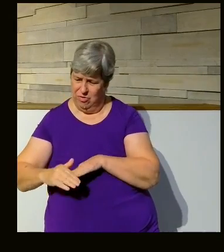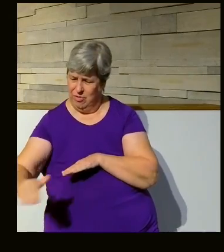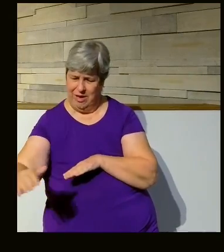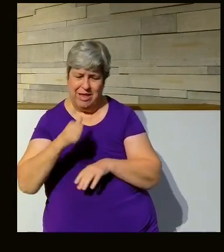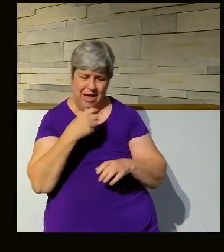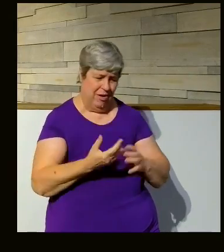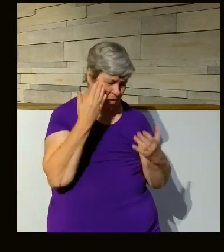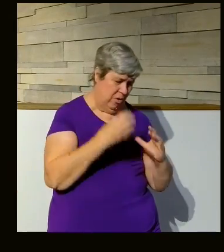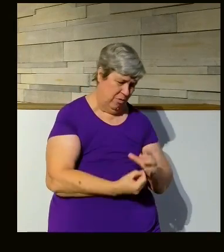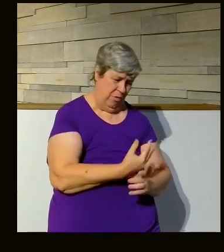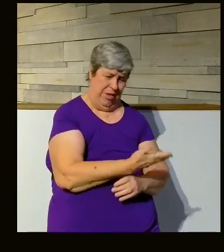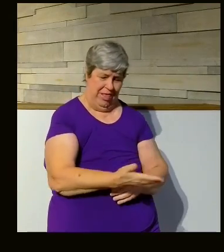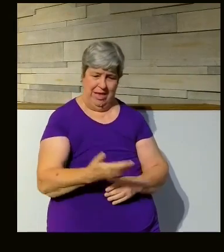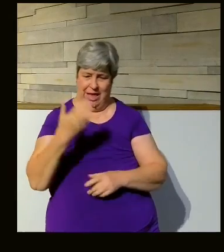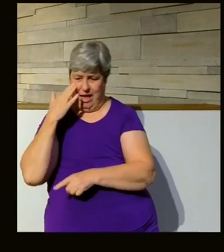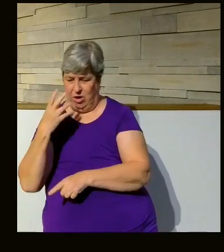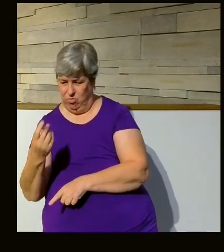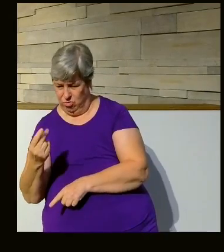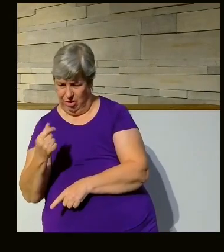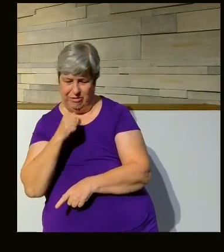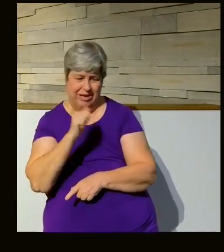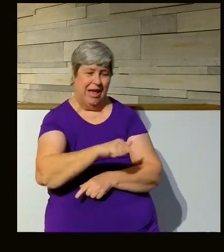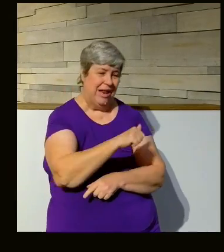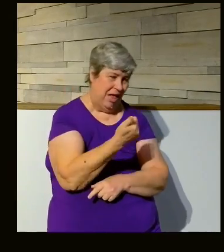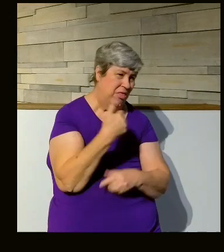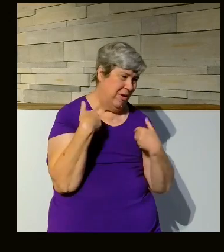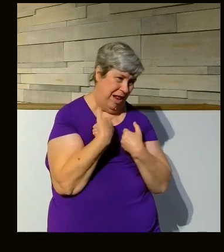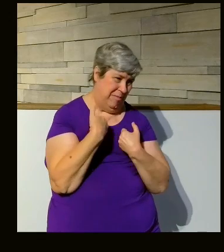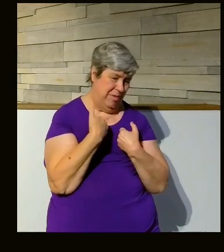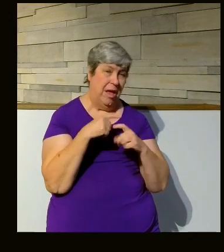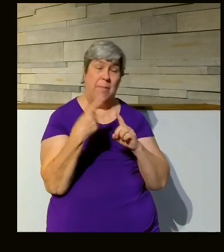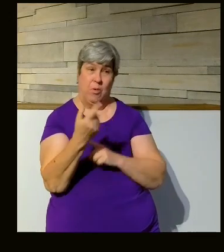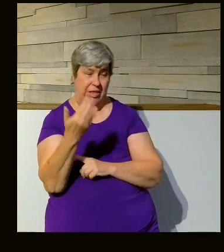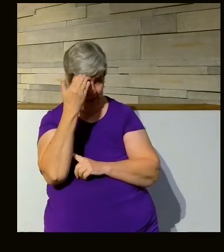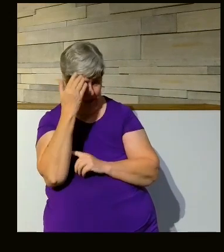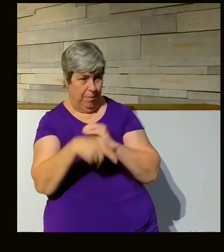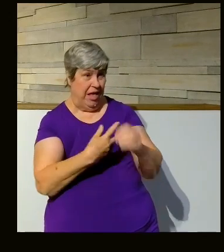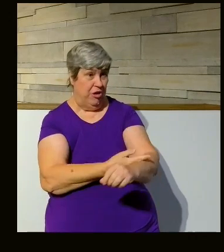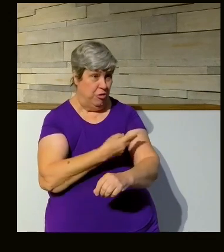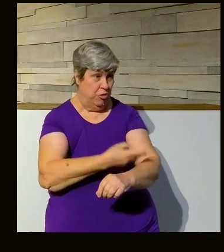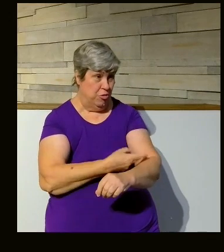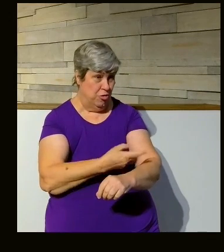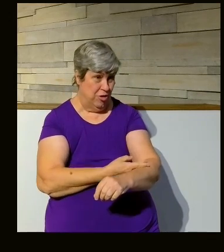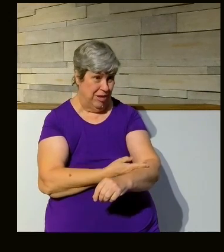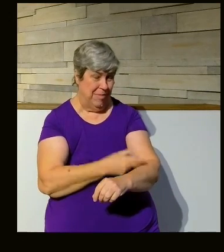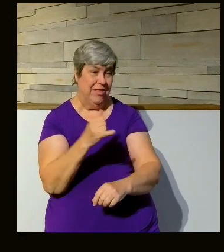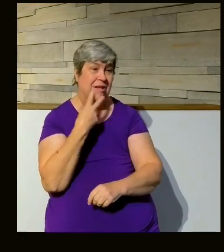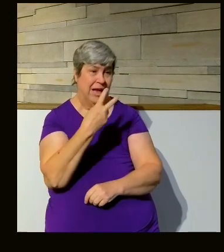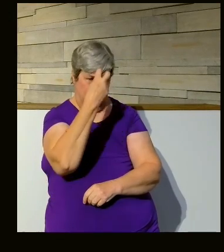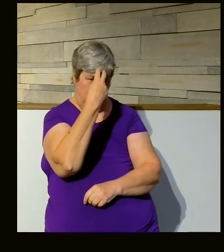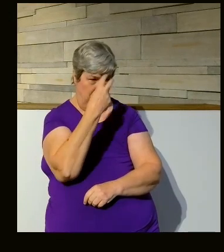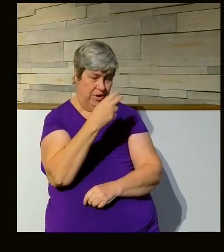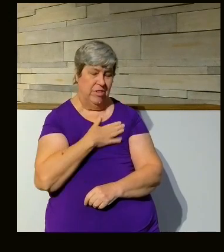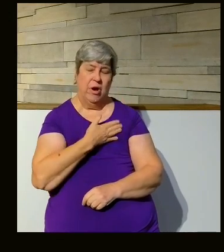know more about dogs than I do about raising animals you can eat. But one thing I know about sheep, they're a lot like a goat. They'll